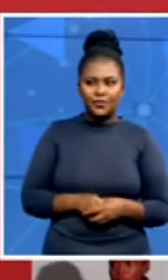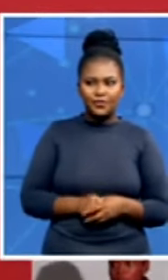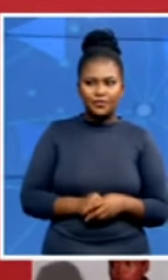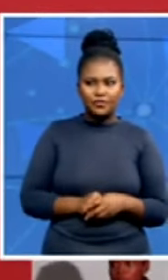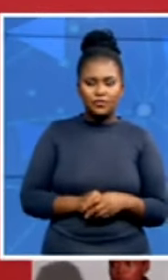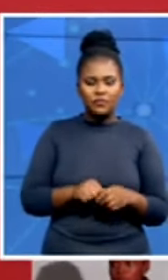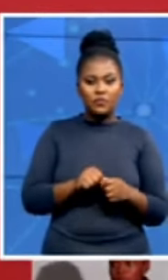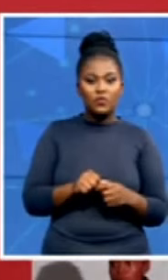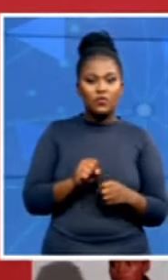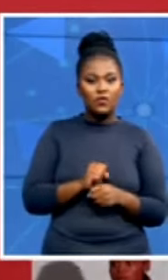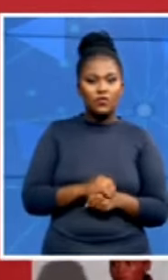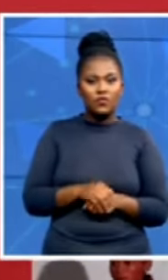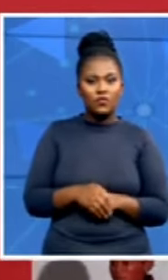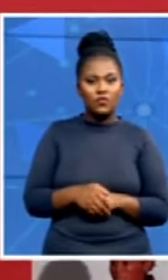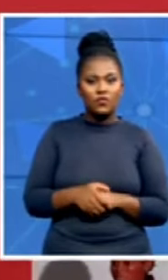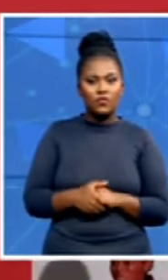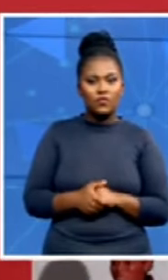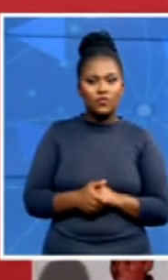COVID-19 has exacerbated